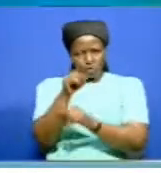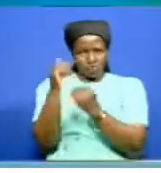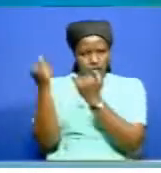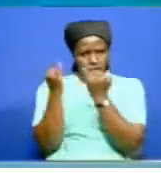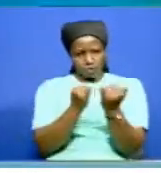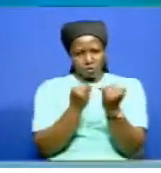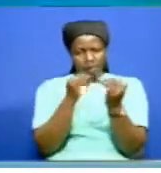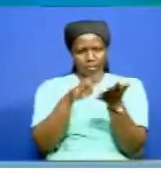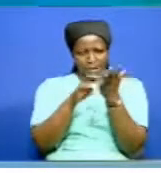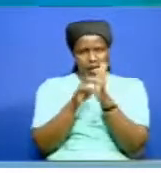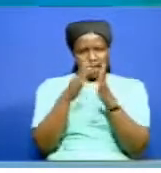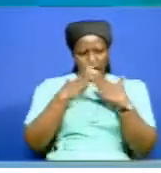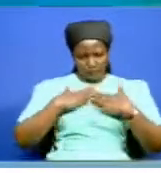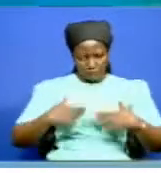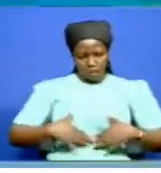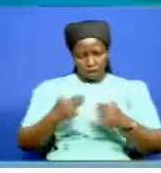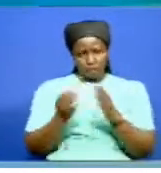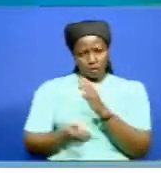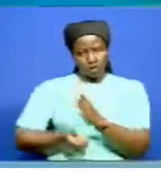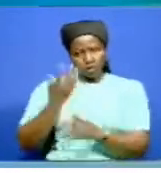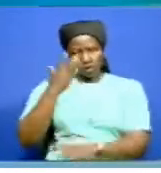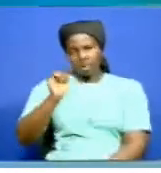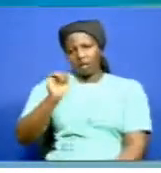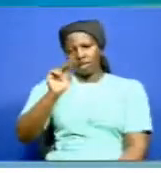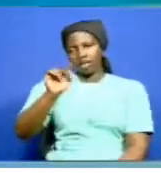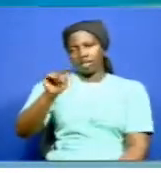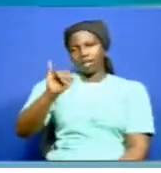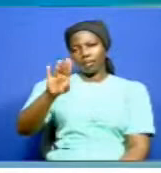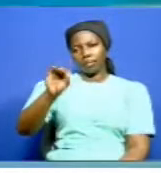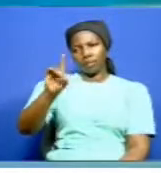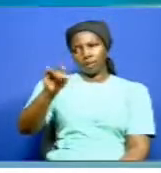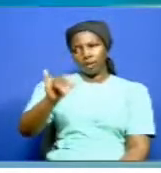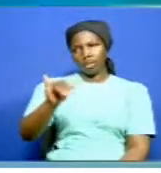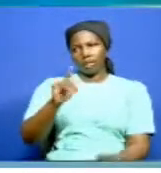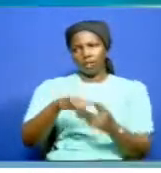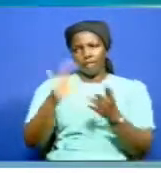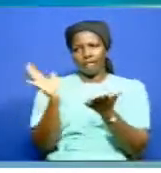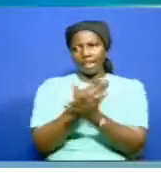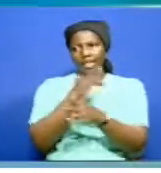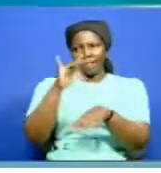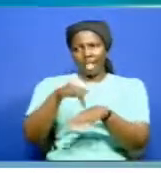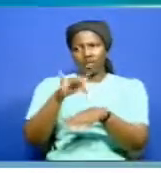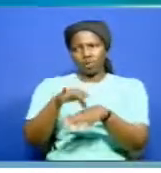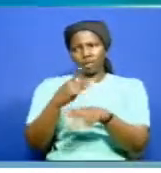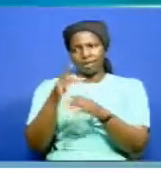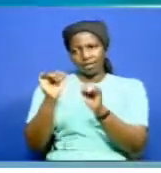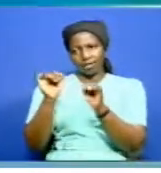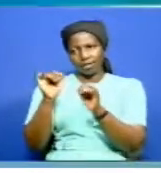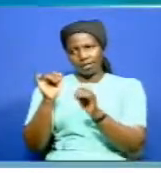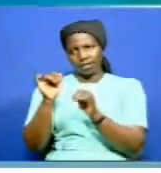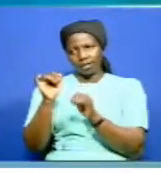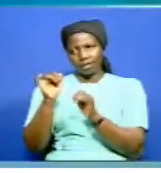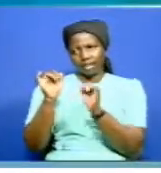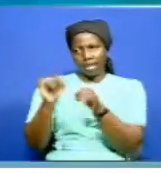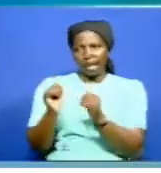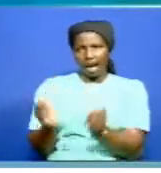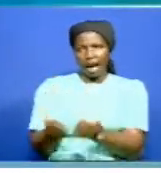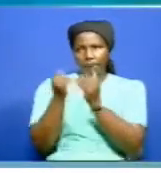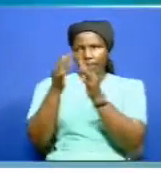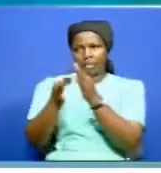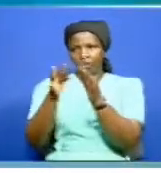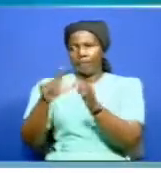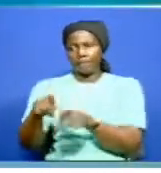producing antibodies to fight the infection, if it recognizes. It can happen, either it's viral or bacterial infection. It's sort